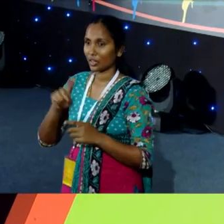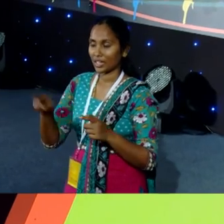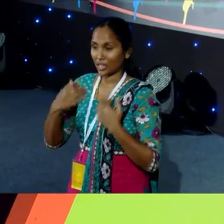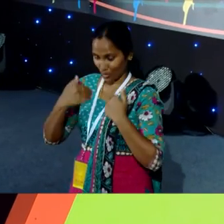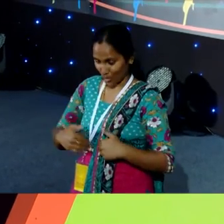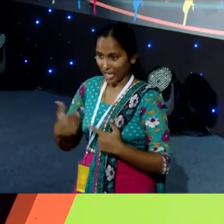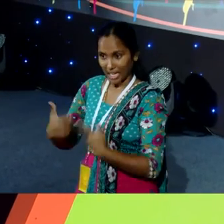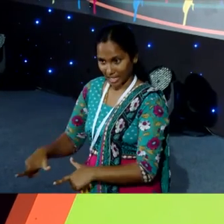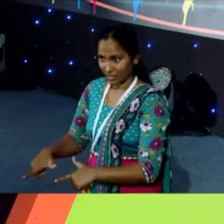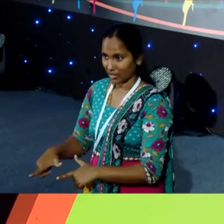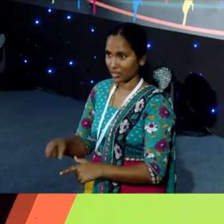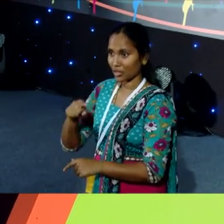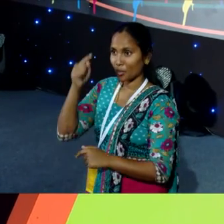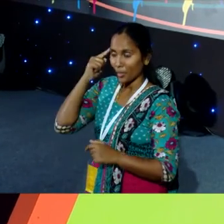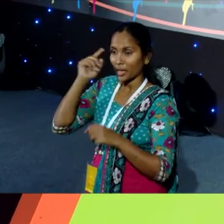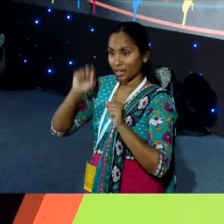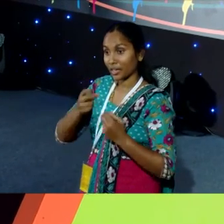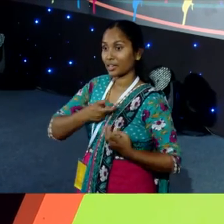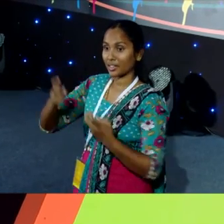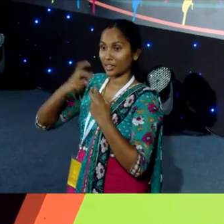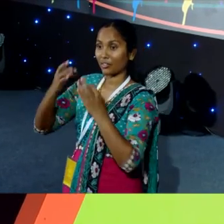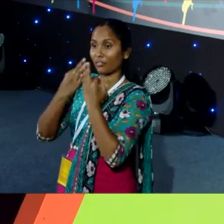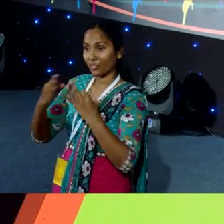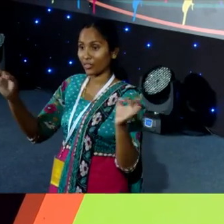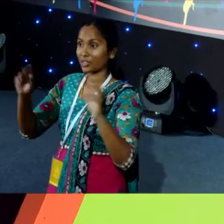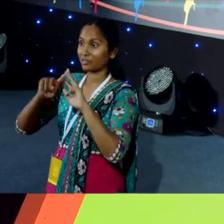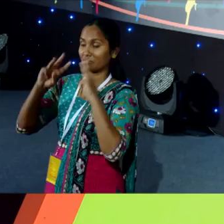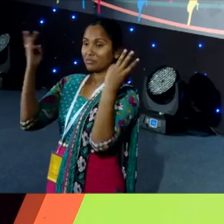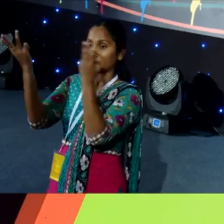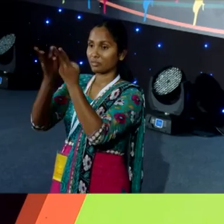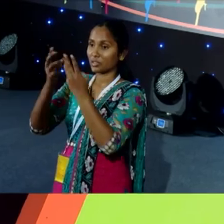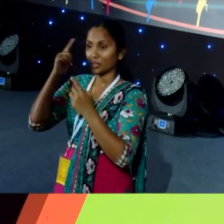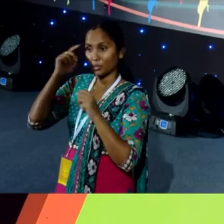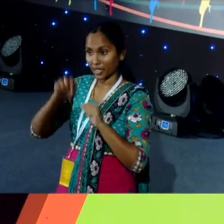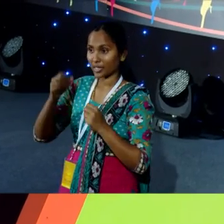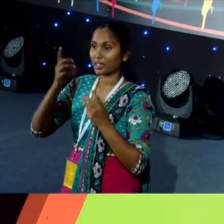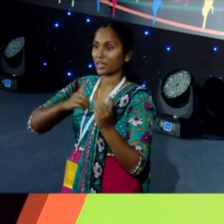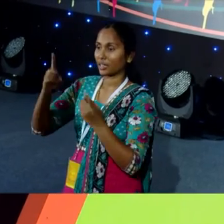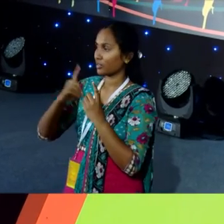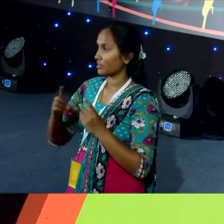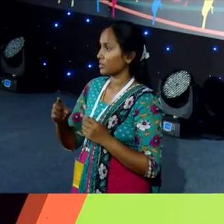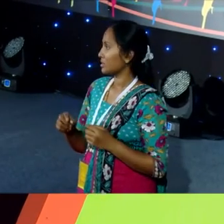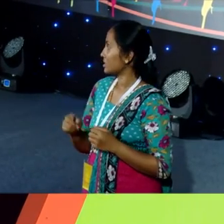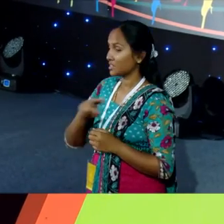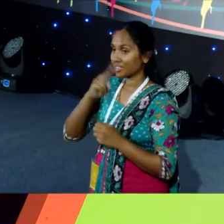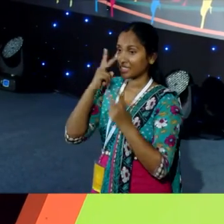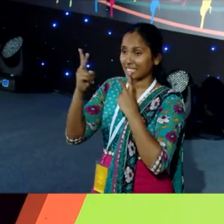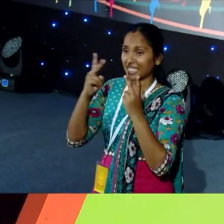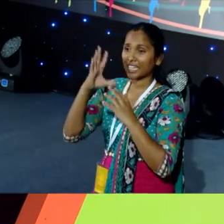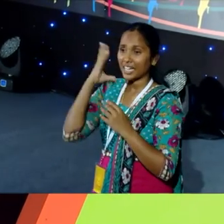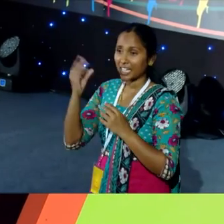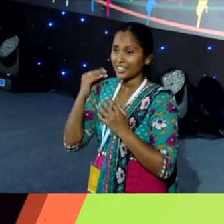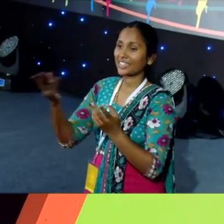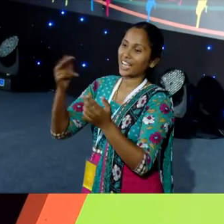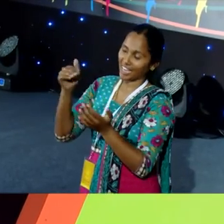body and your mind can travel freely across the world and see and experience things and come back to your